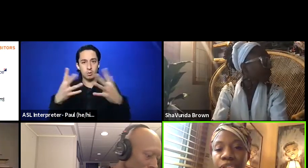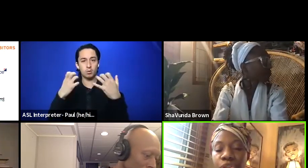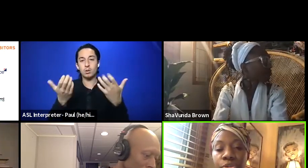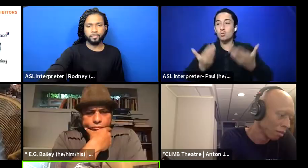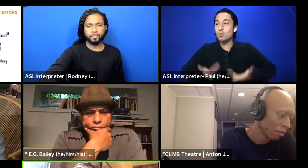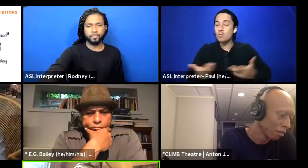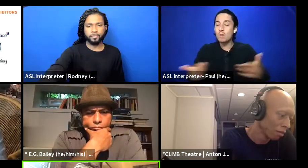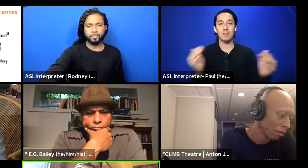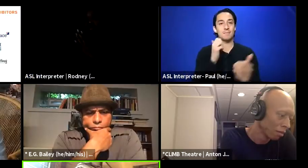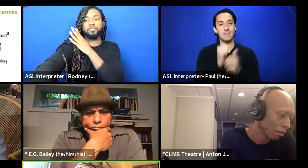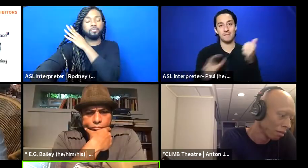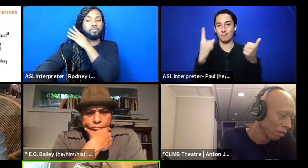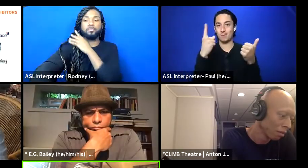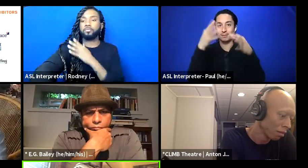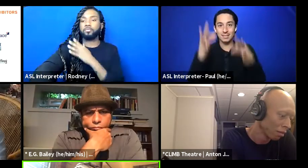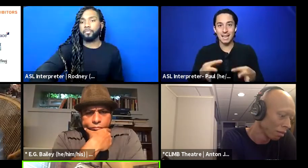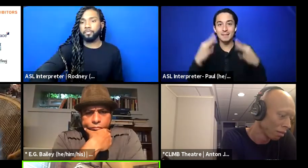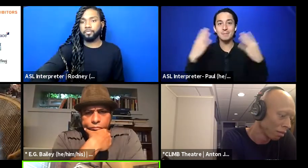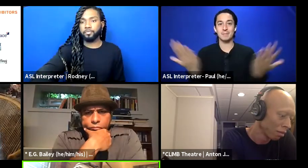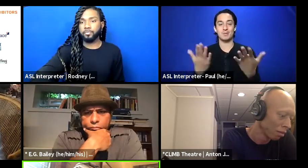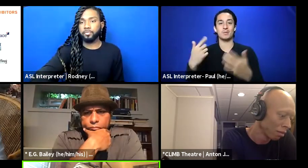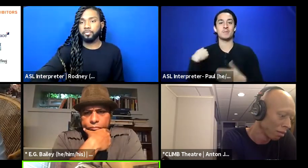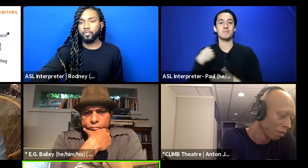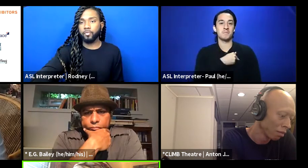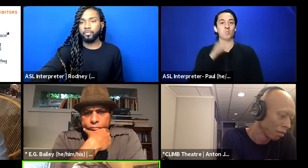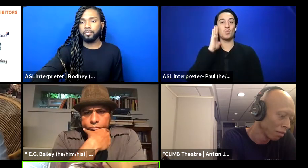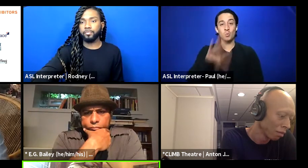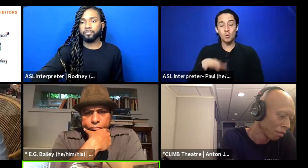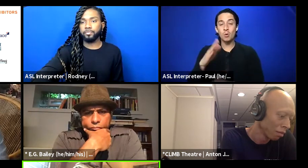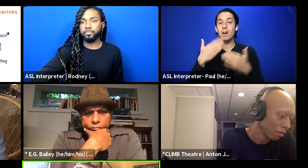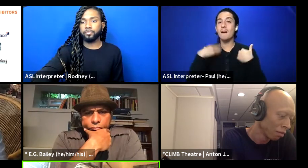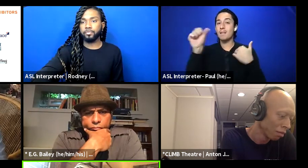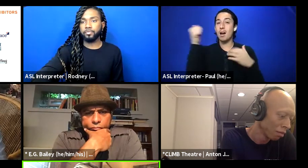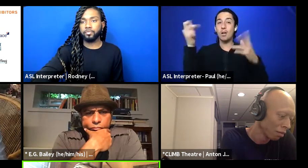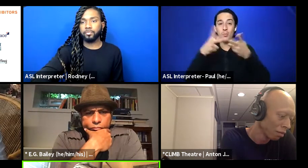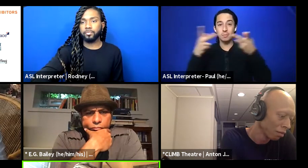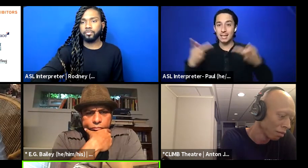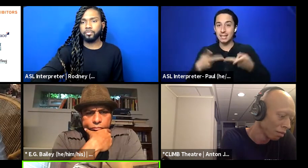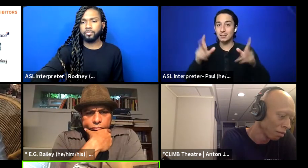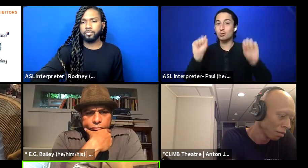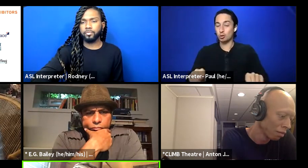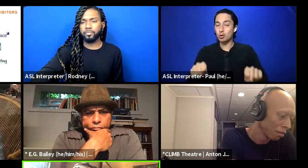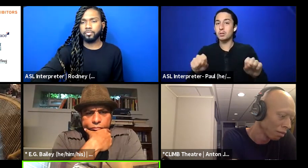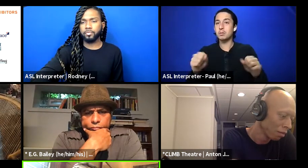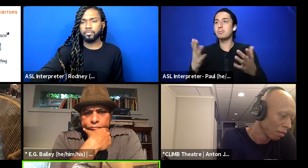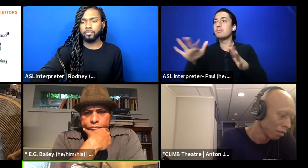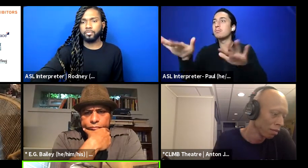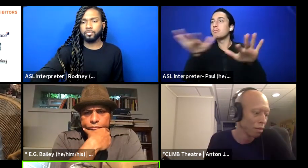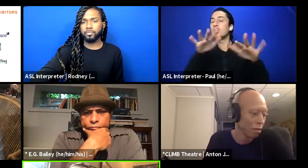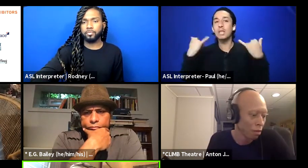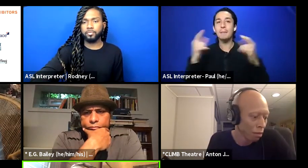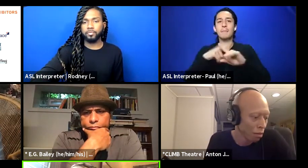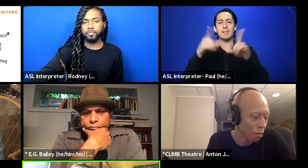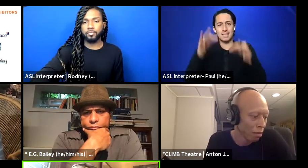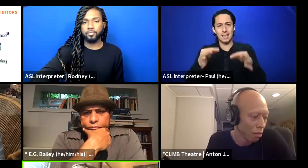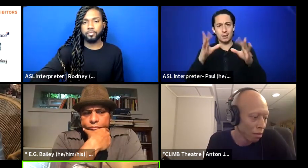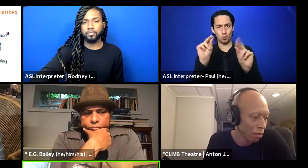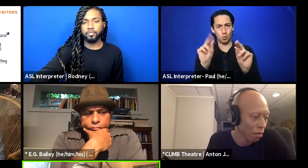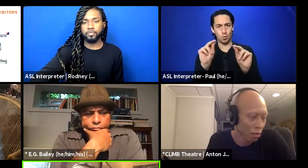everybody that chose to be here. We know that there's other places that you could have been today, but you chose to be here and spend this time with us.